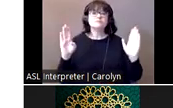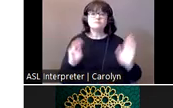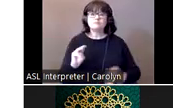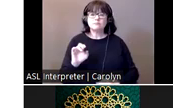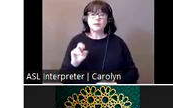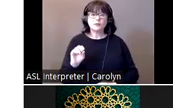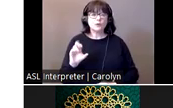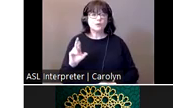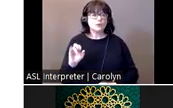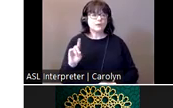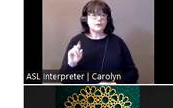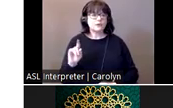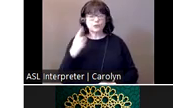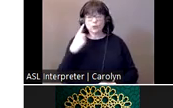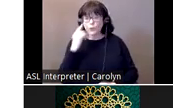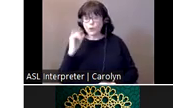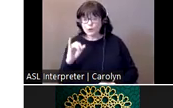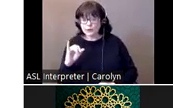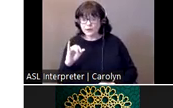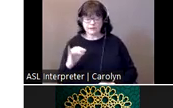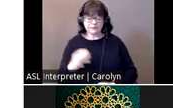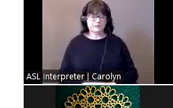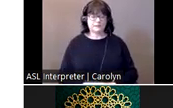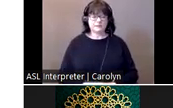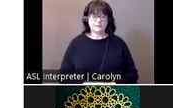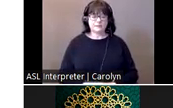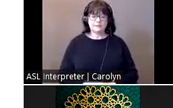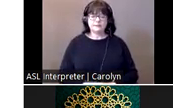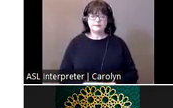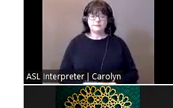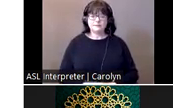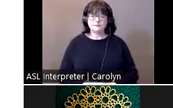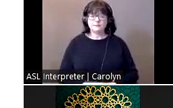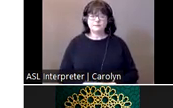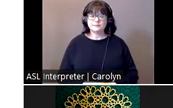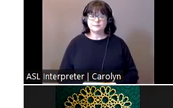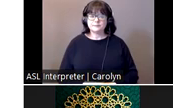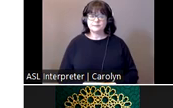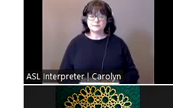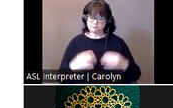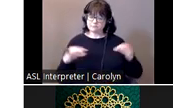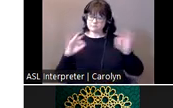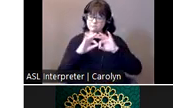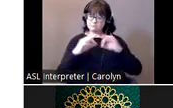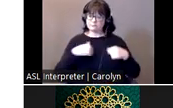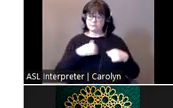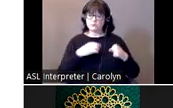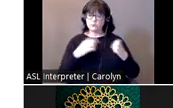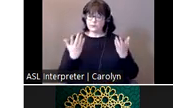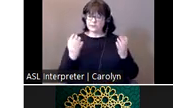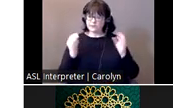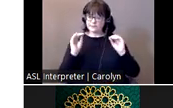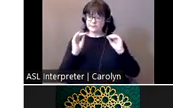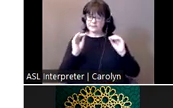micro-credentials. I think it's always important when we're, you know, as educators, that we try to keep educating ourselves not only about what's happening in